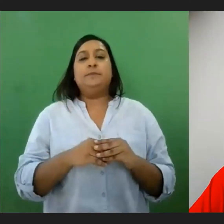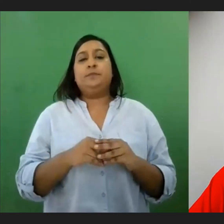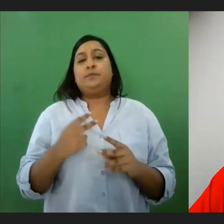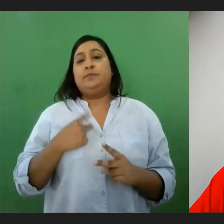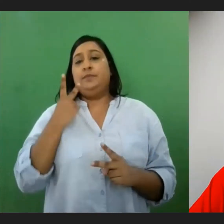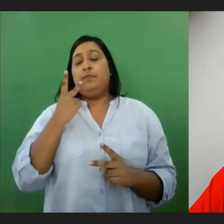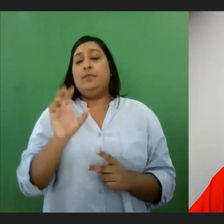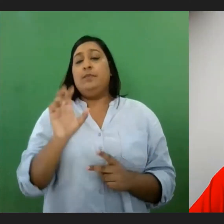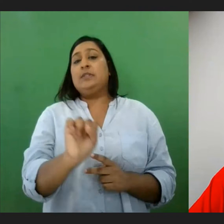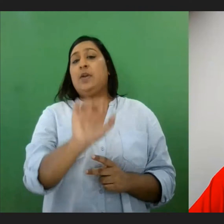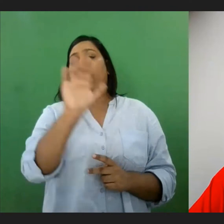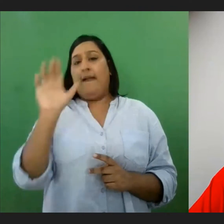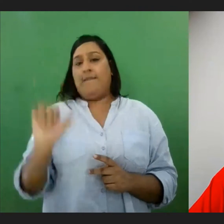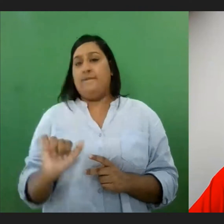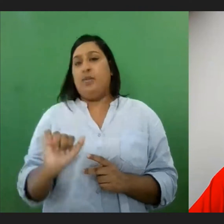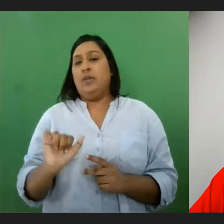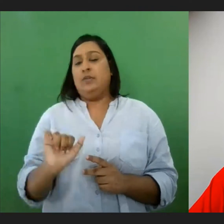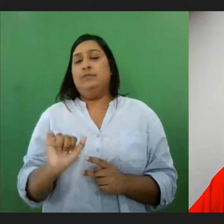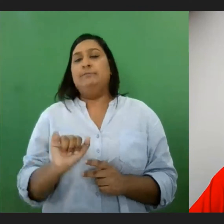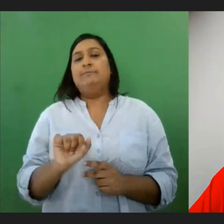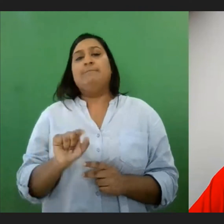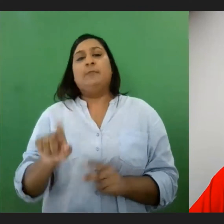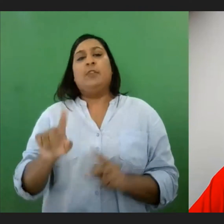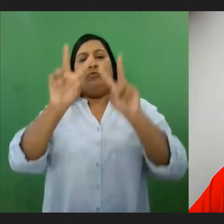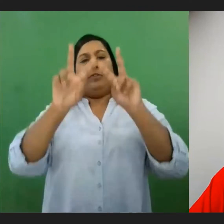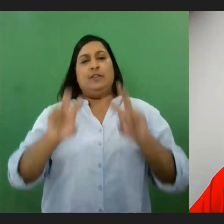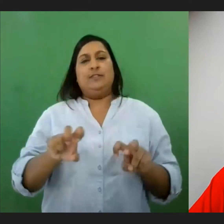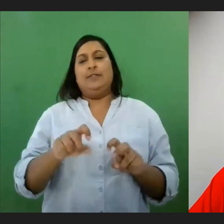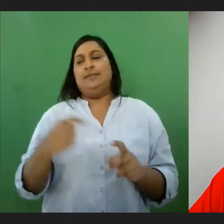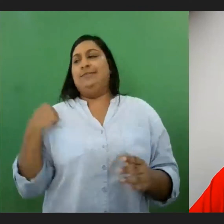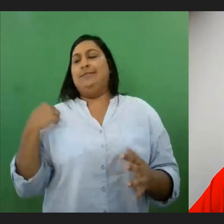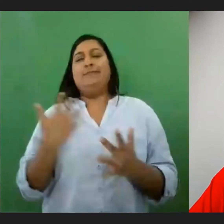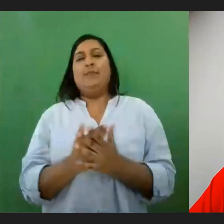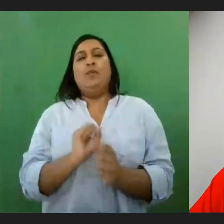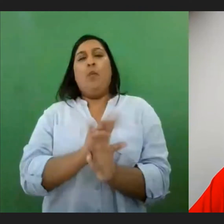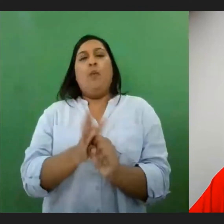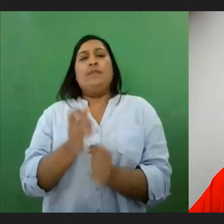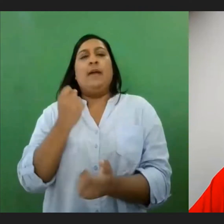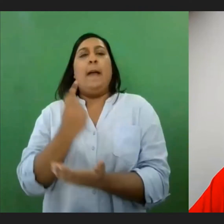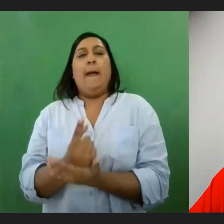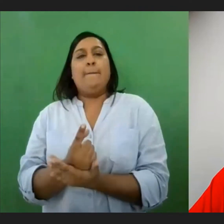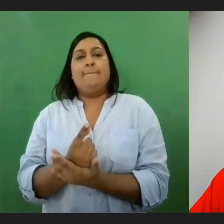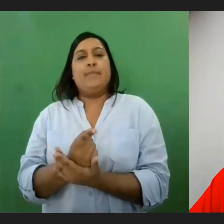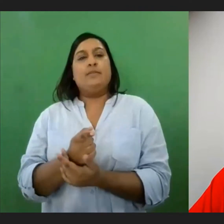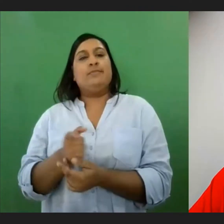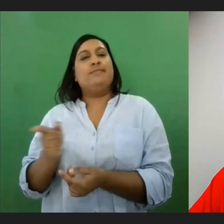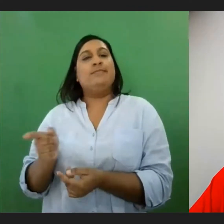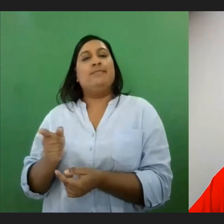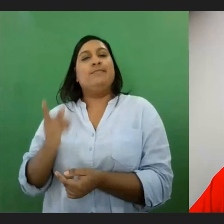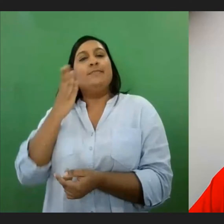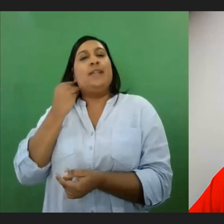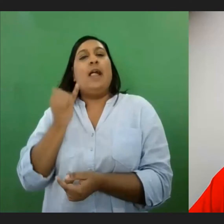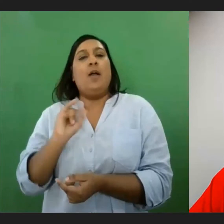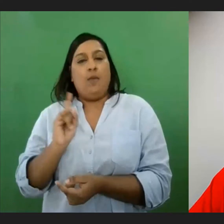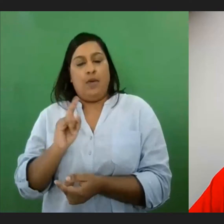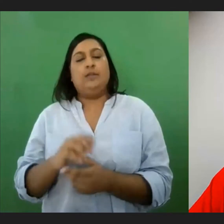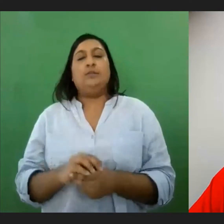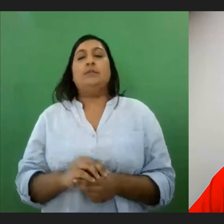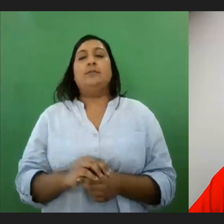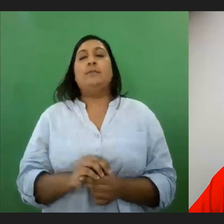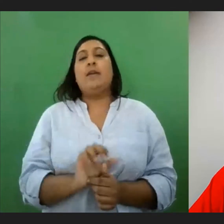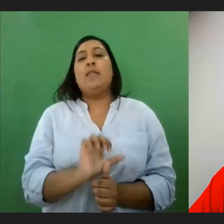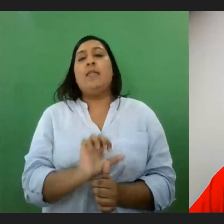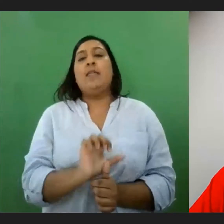Africa during the COVID-19 pandemic. For this purpose, I would like to introduce our next speaker, Dr. Tim